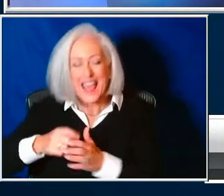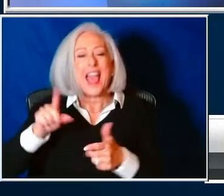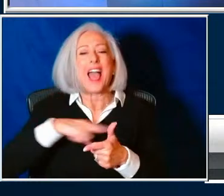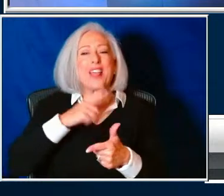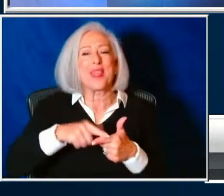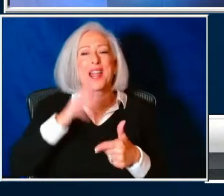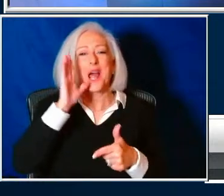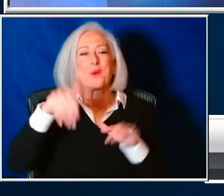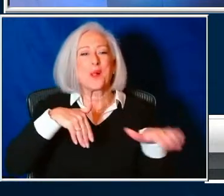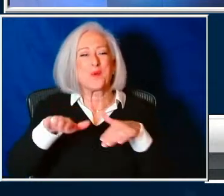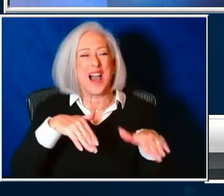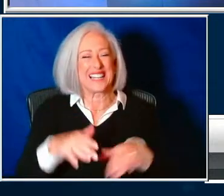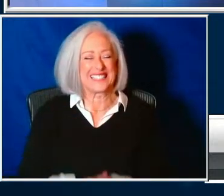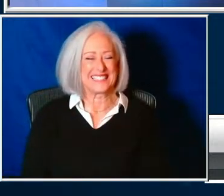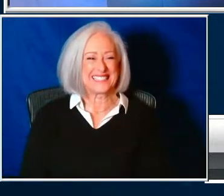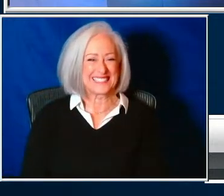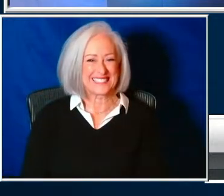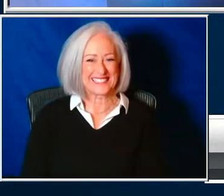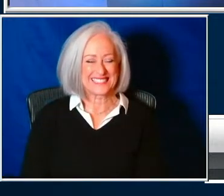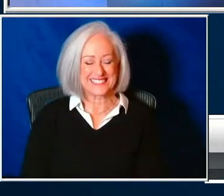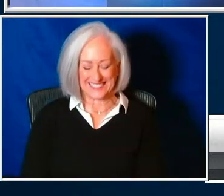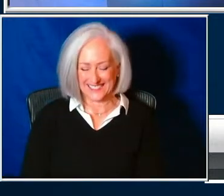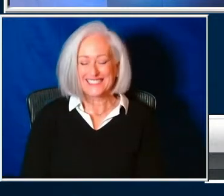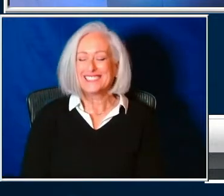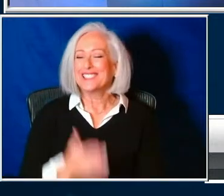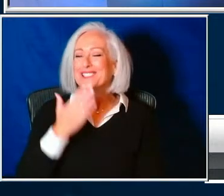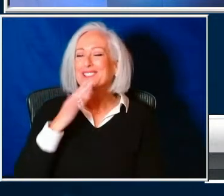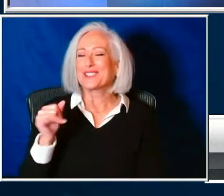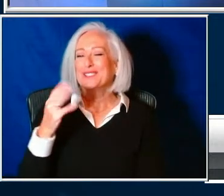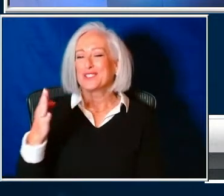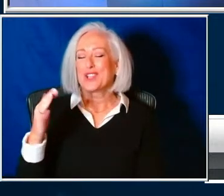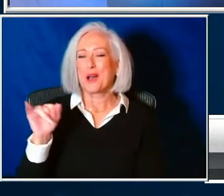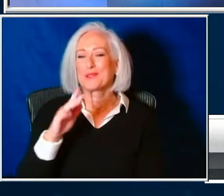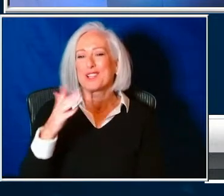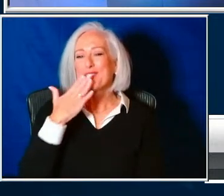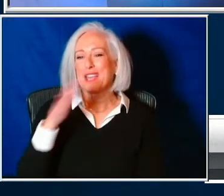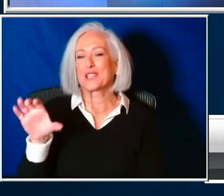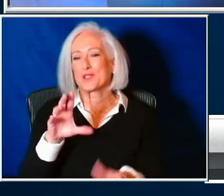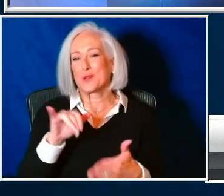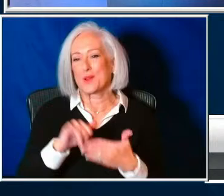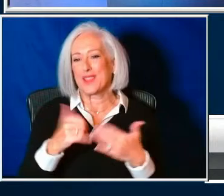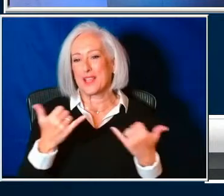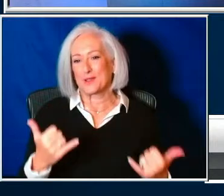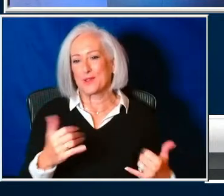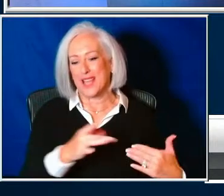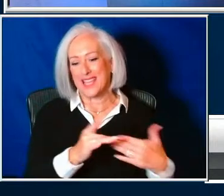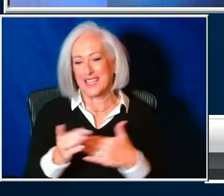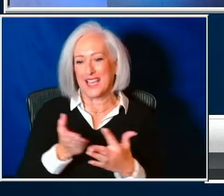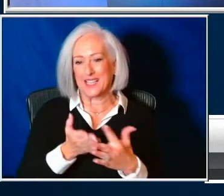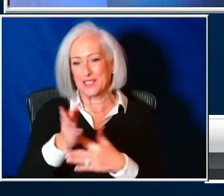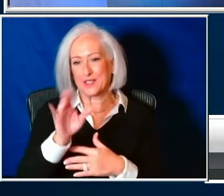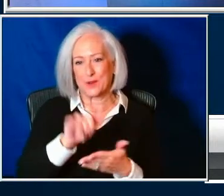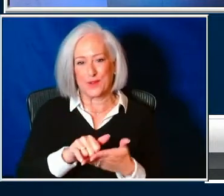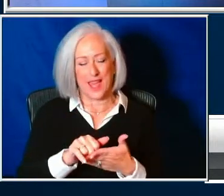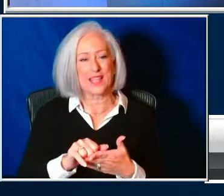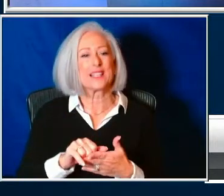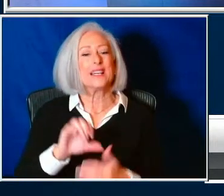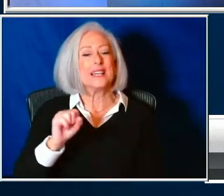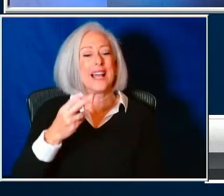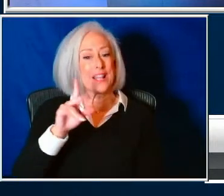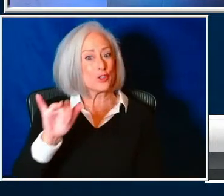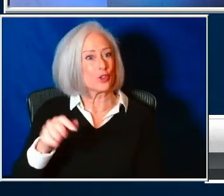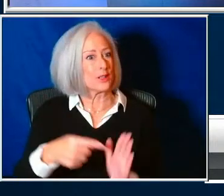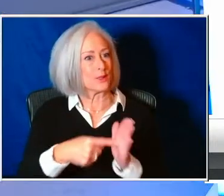good old long walk. It's paying off, Jill. Thanks for doing that for us today and walking through. And Shirley, certainly she was showing us how quick and how easy it is.